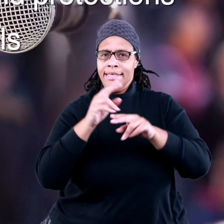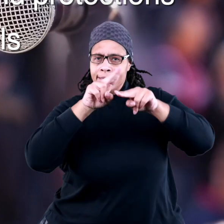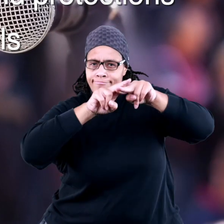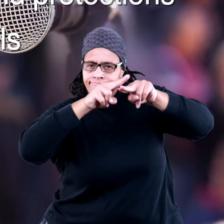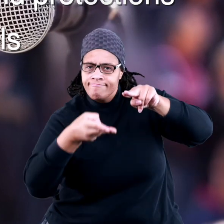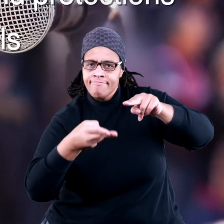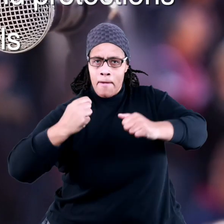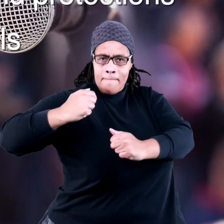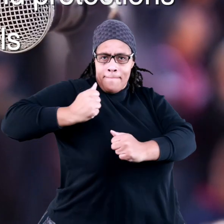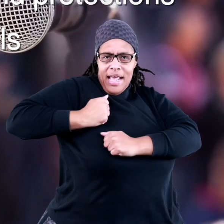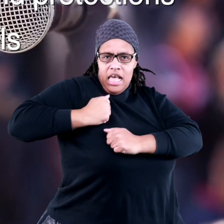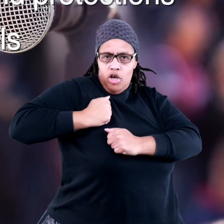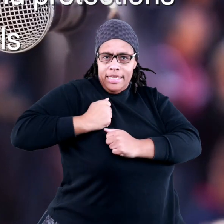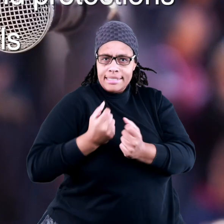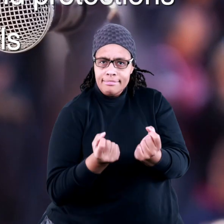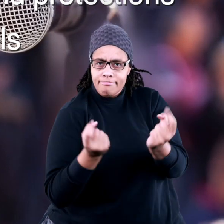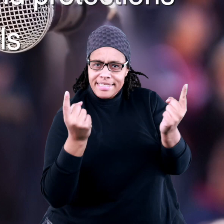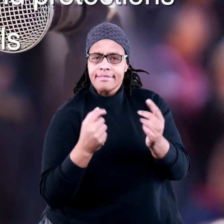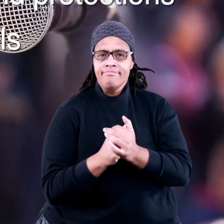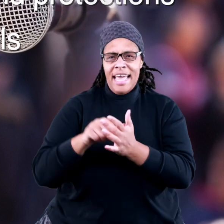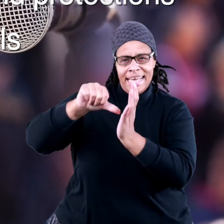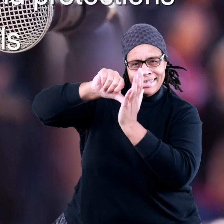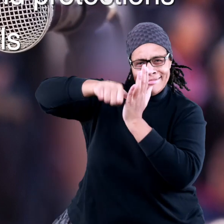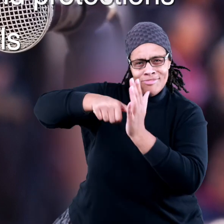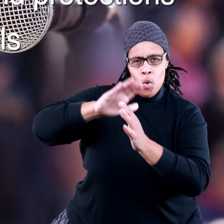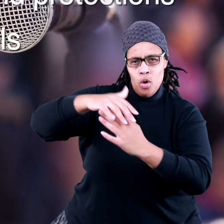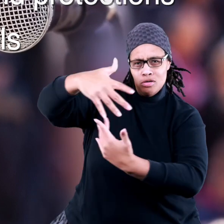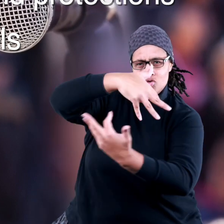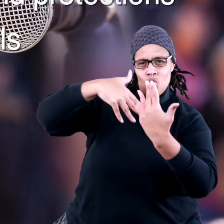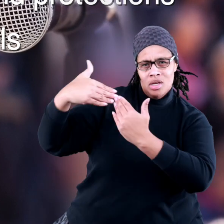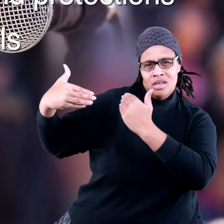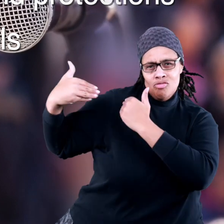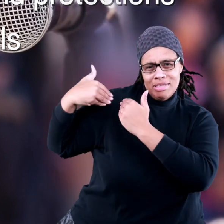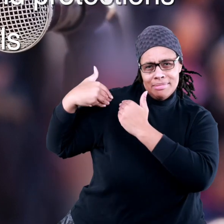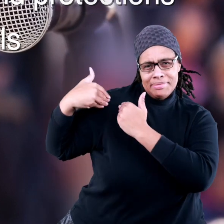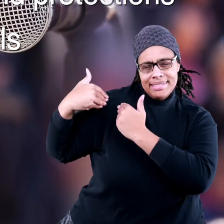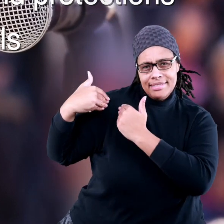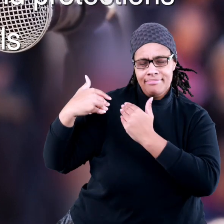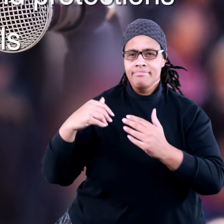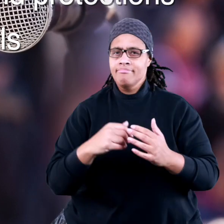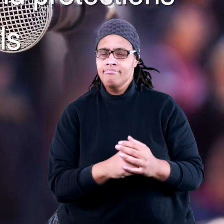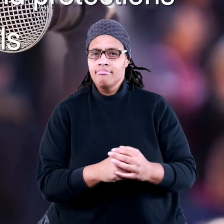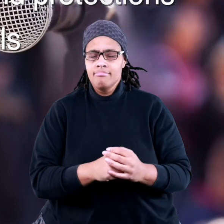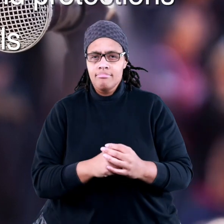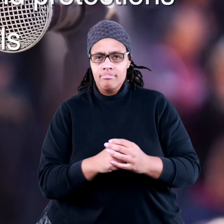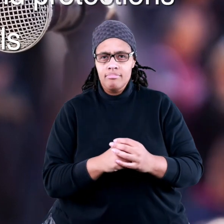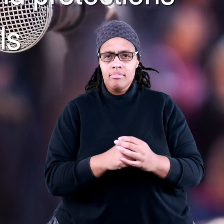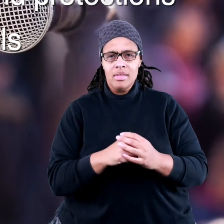a decrease in military spending, and an emphasis on social responsibility.